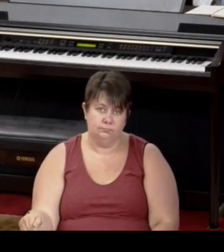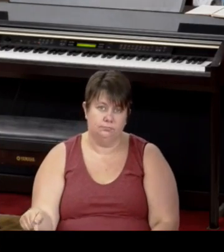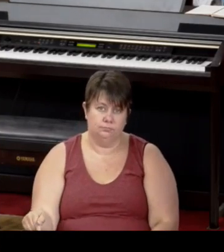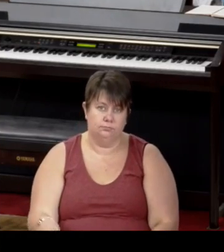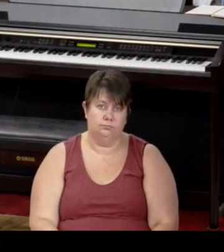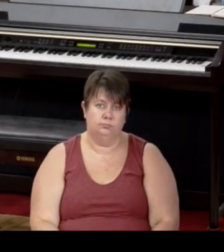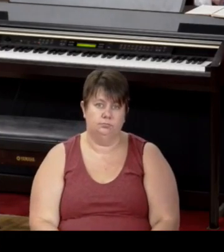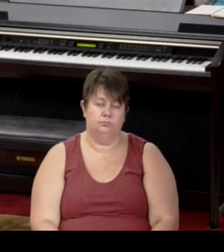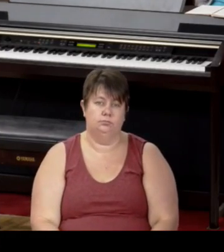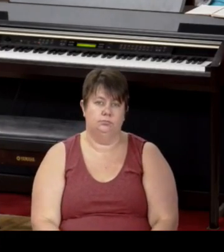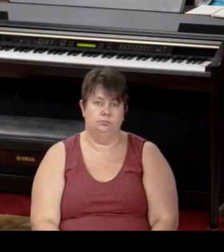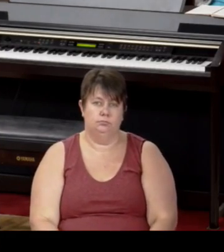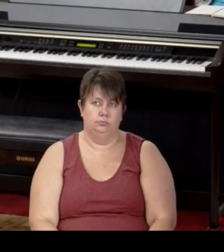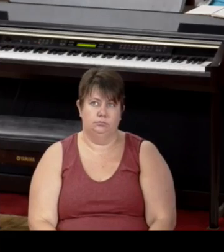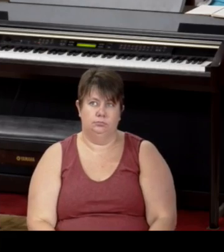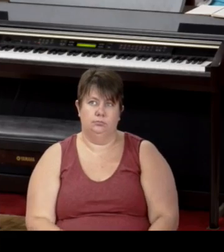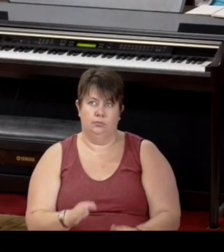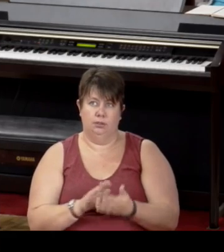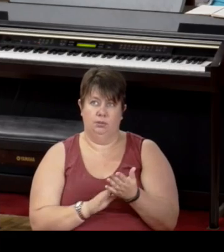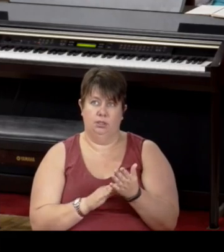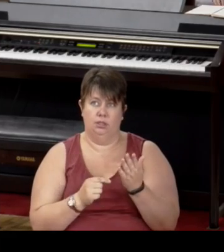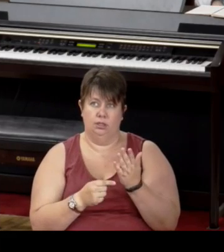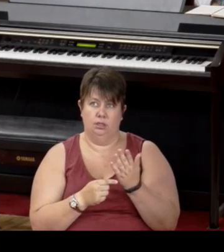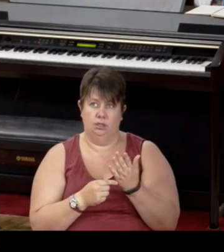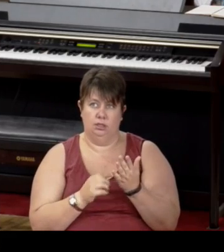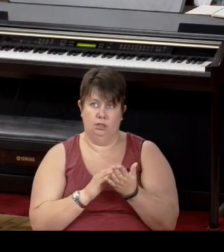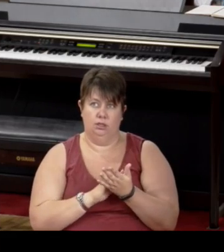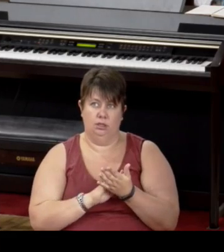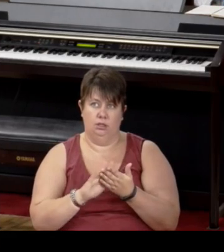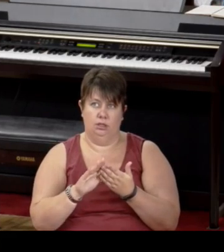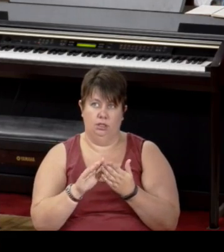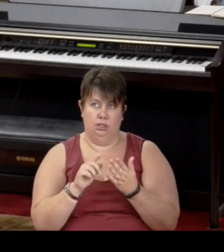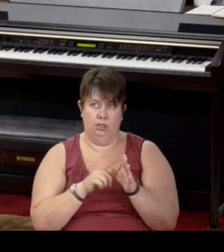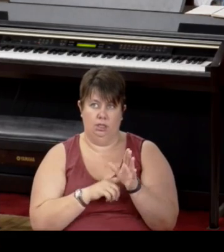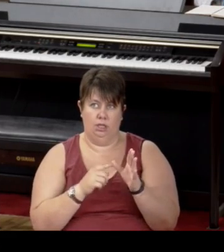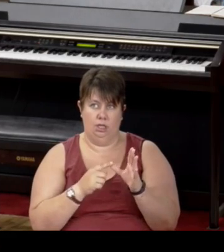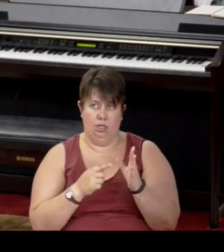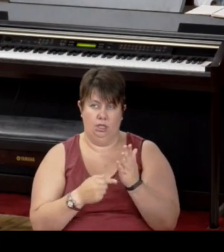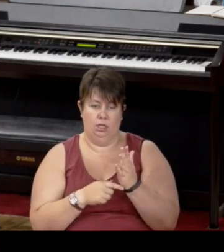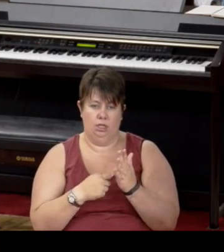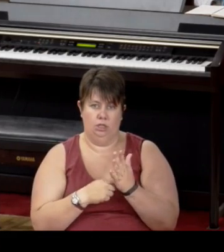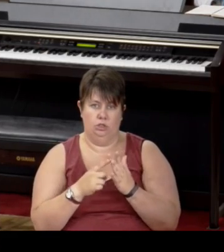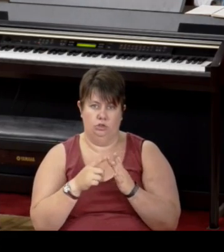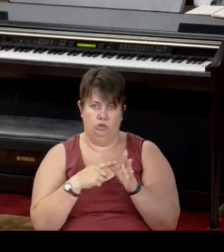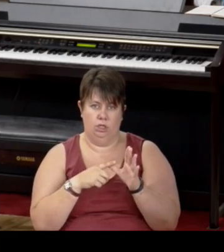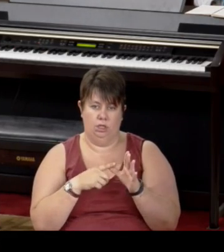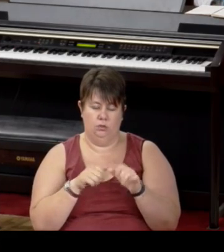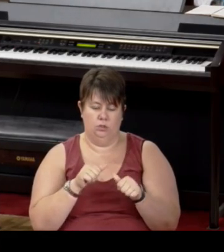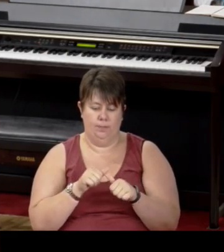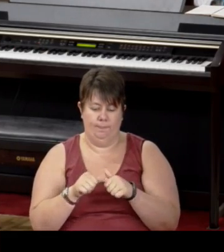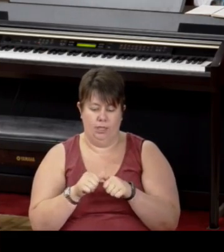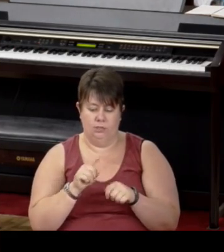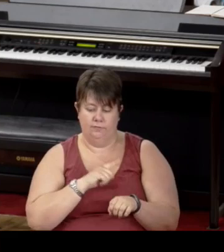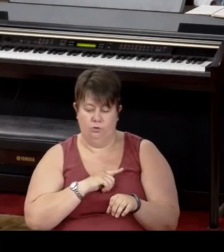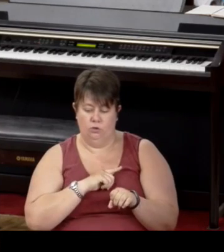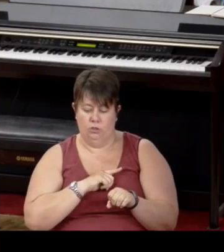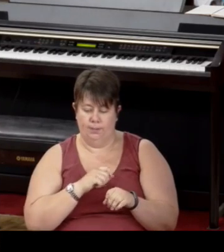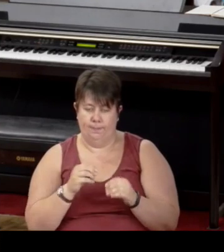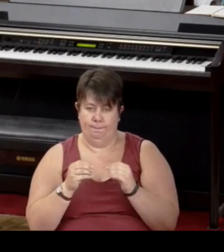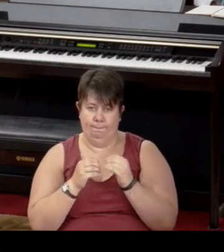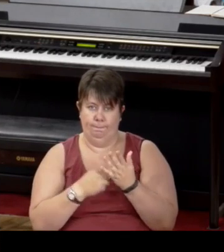known for steel, then Thyatira was known for her bronze, the best quality bronze you could